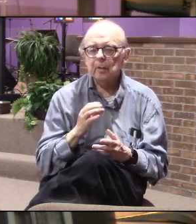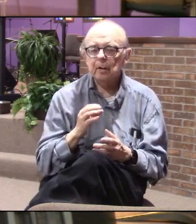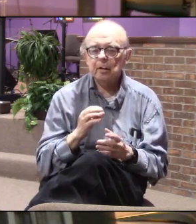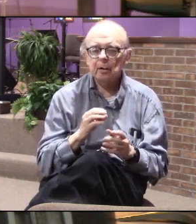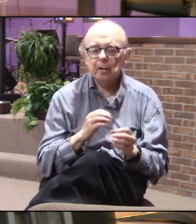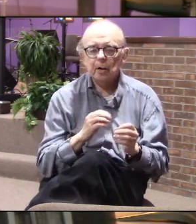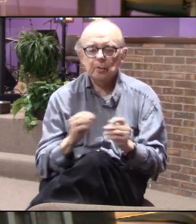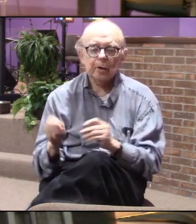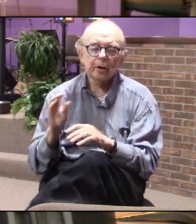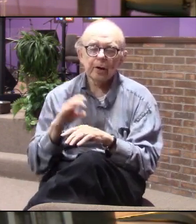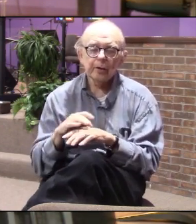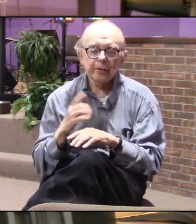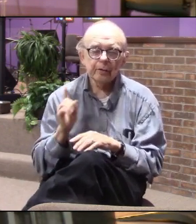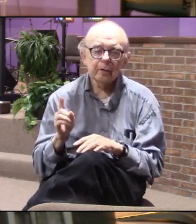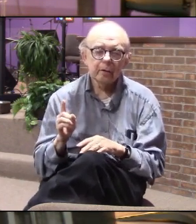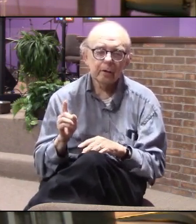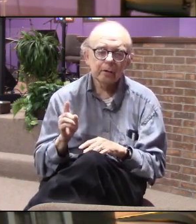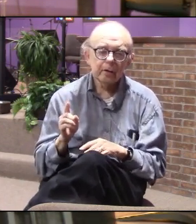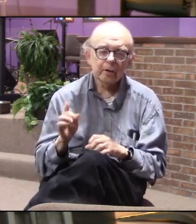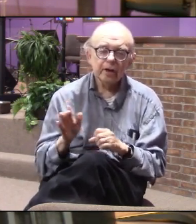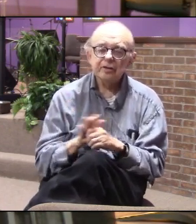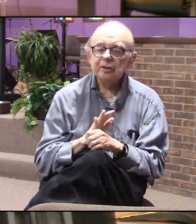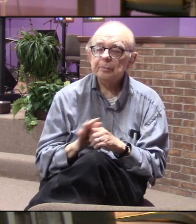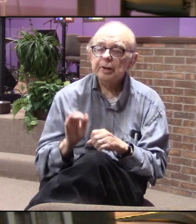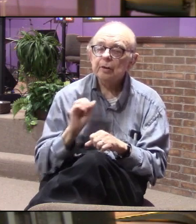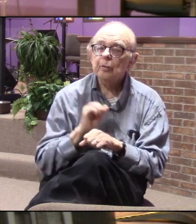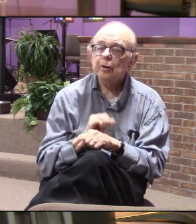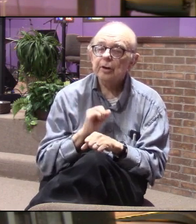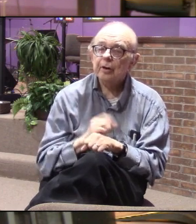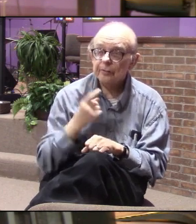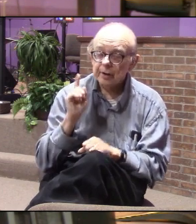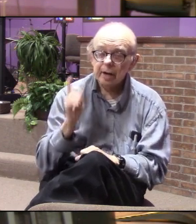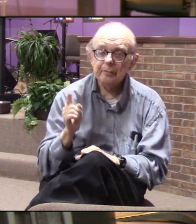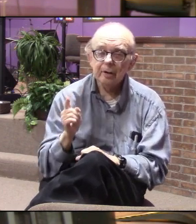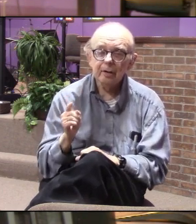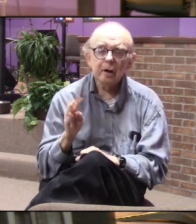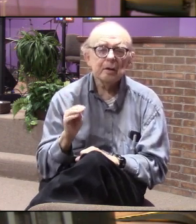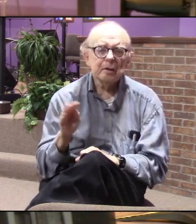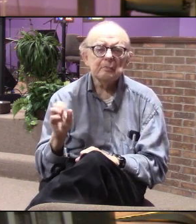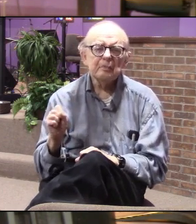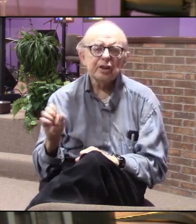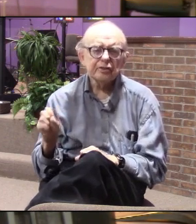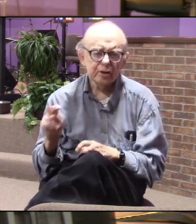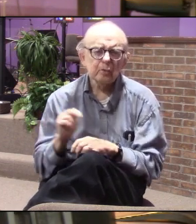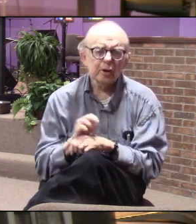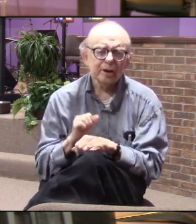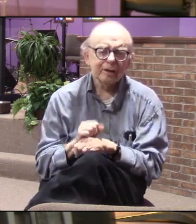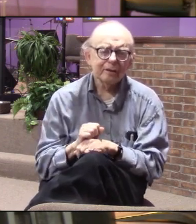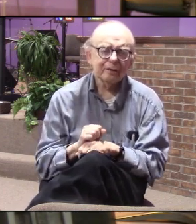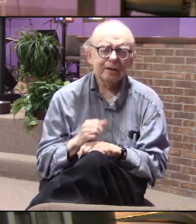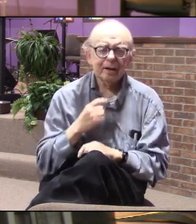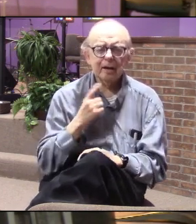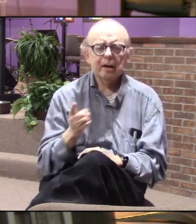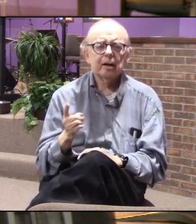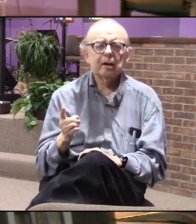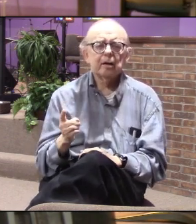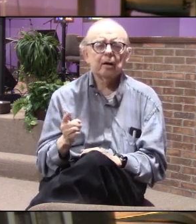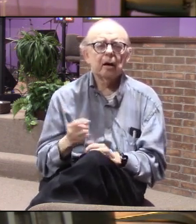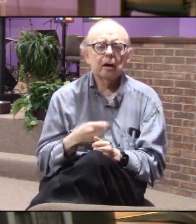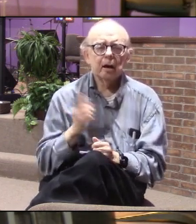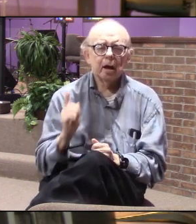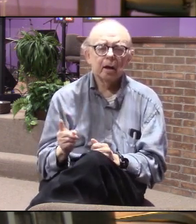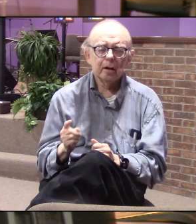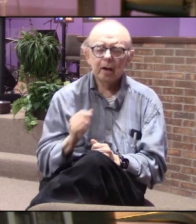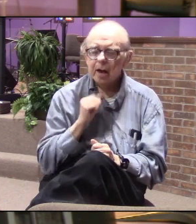us on this earth for is to complete a mission. And may I say to you, every one of us,